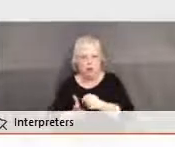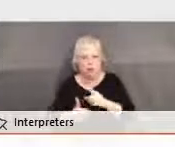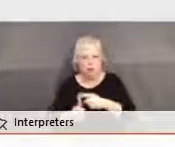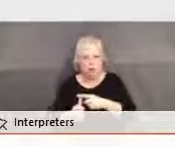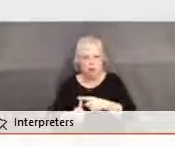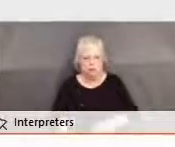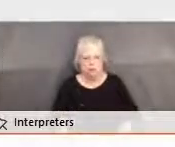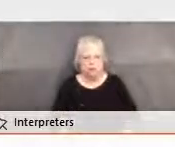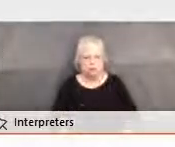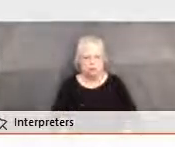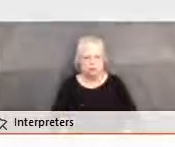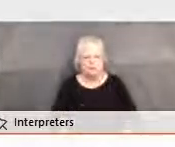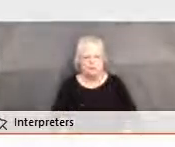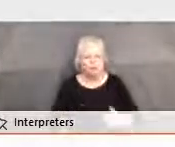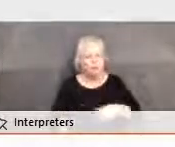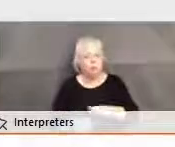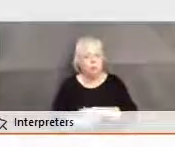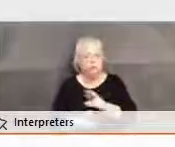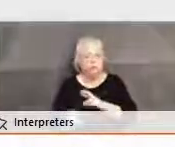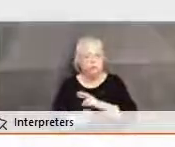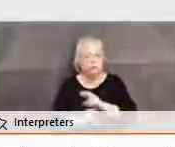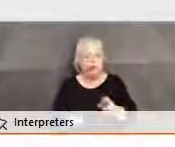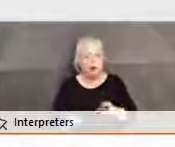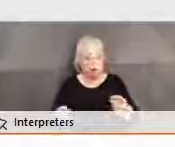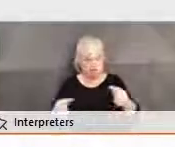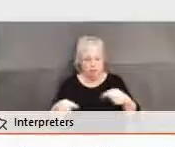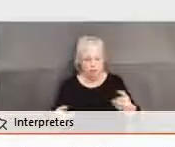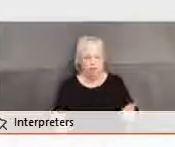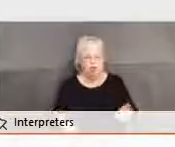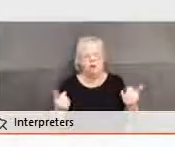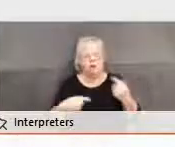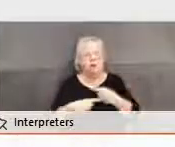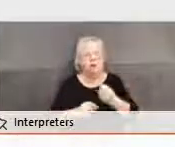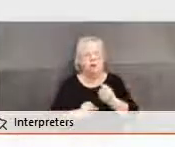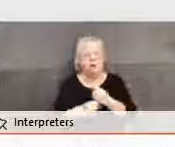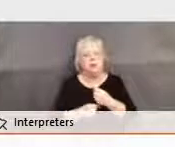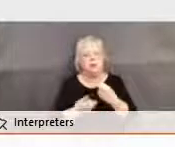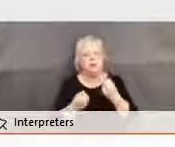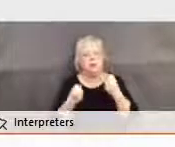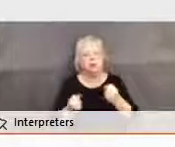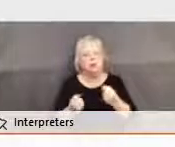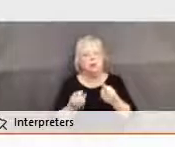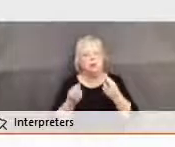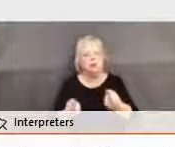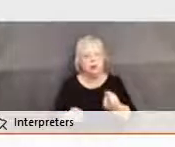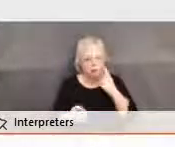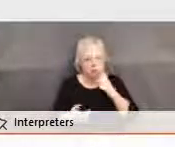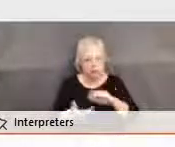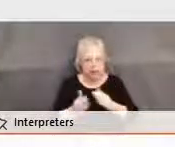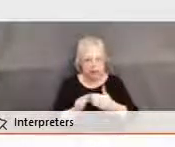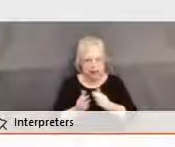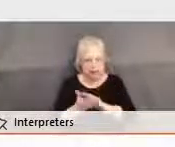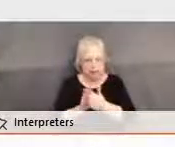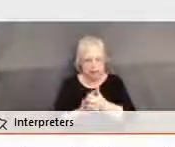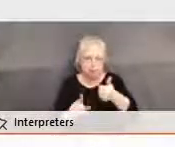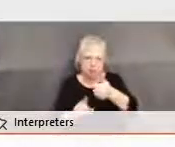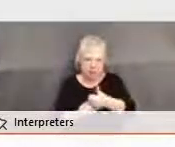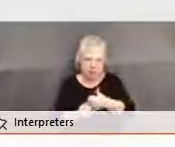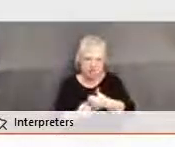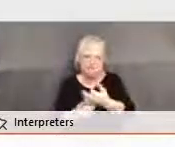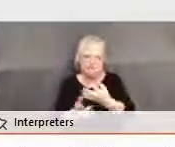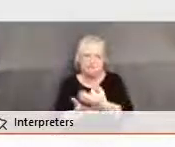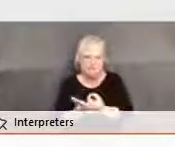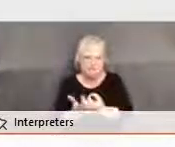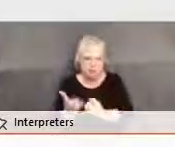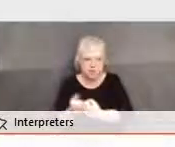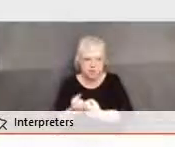We were fully prepared to come here today and make a strong recommendation for the city to go self-funded and to contract